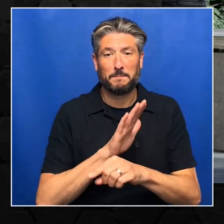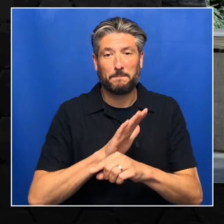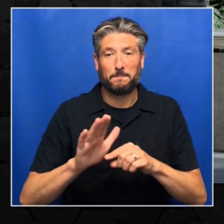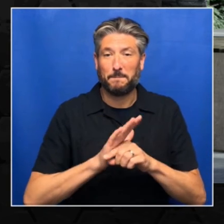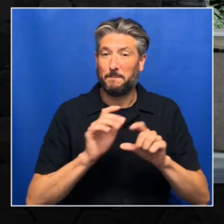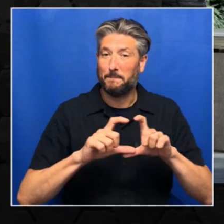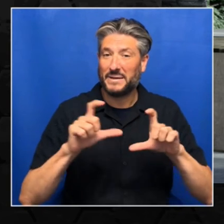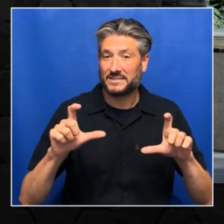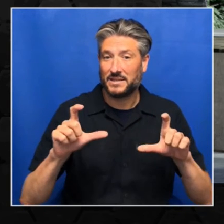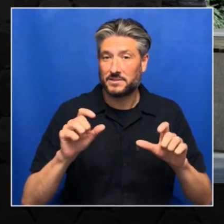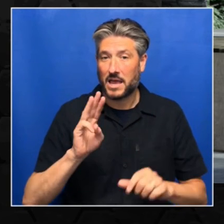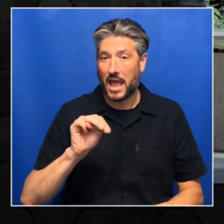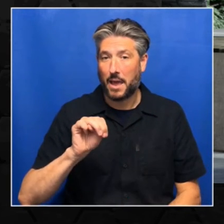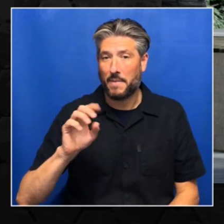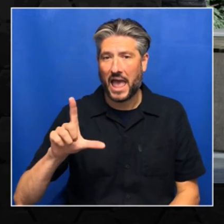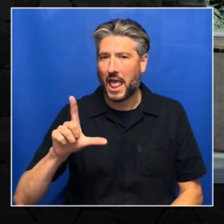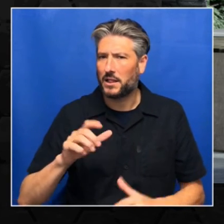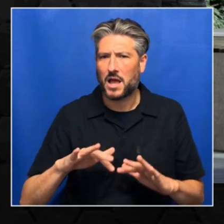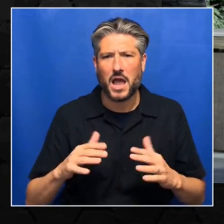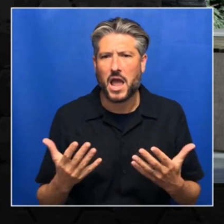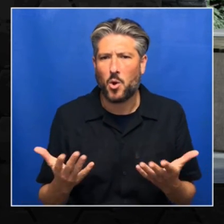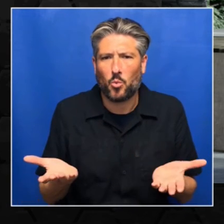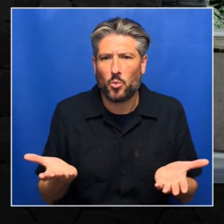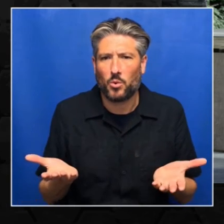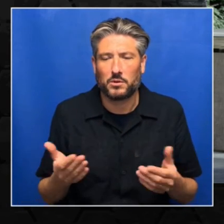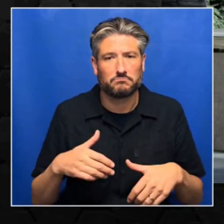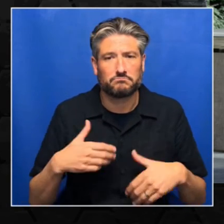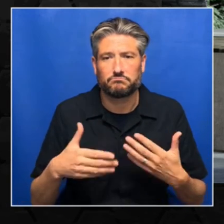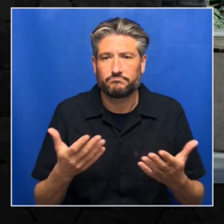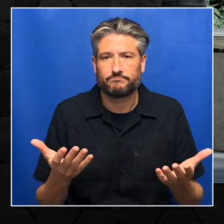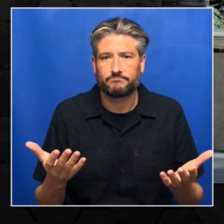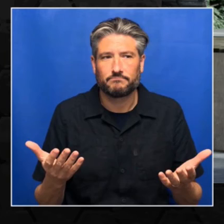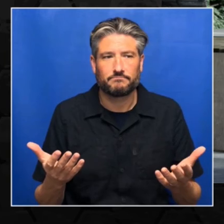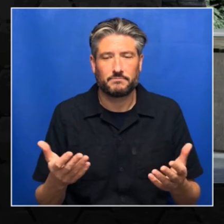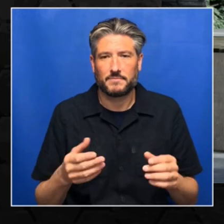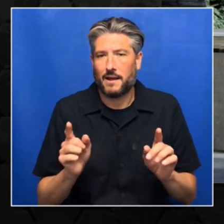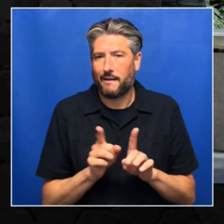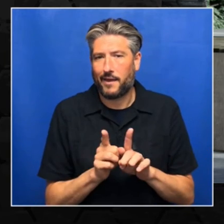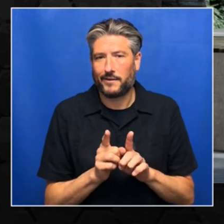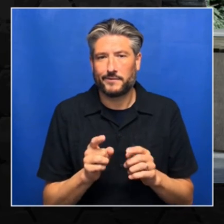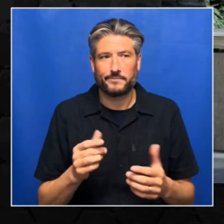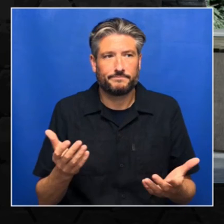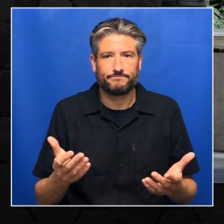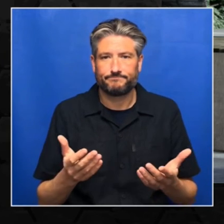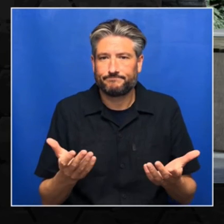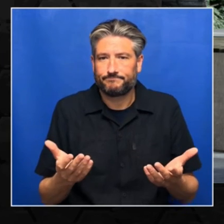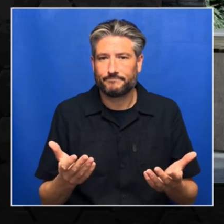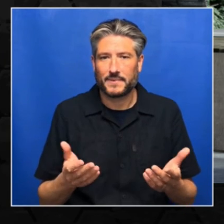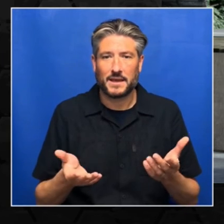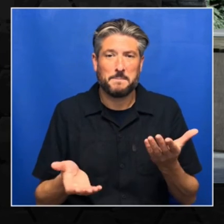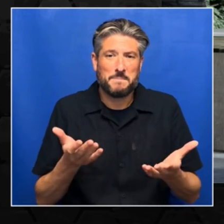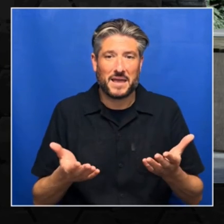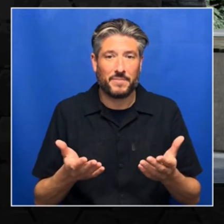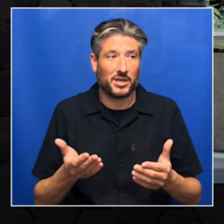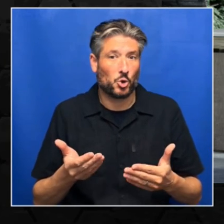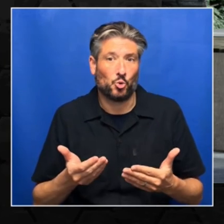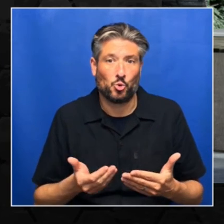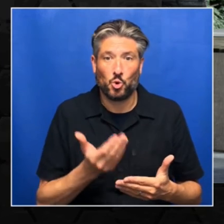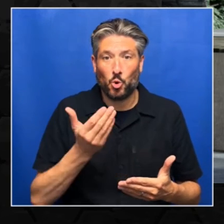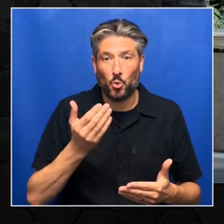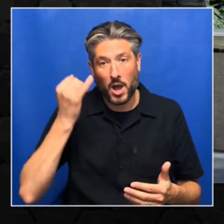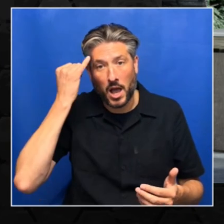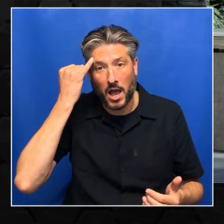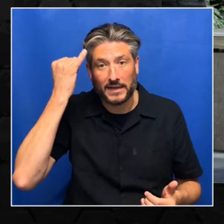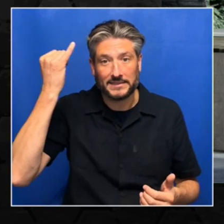will open you more thoughts for original ideas. Like in startups. So anyone has a comment on